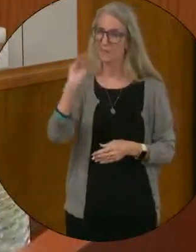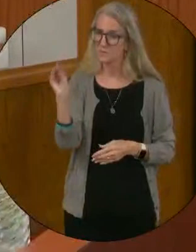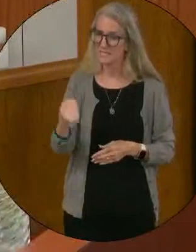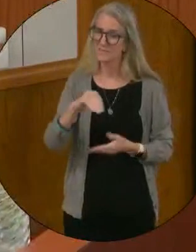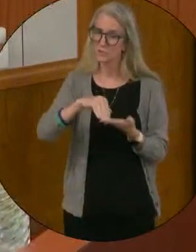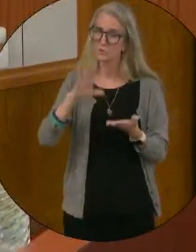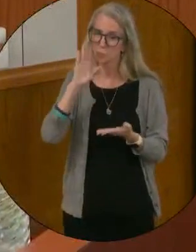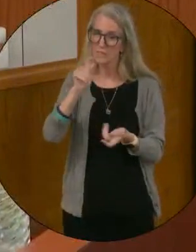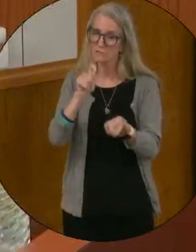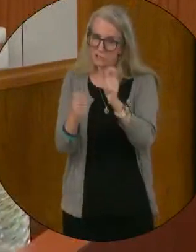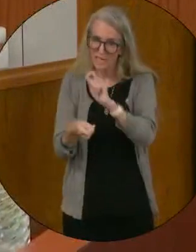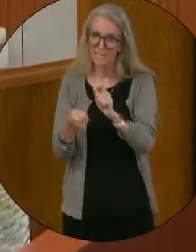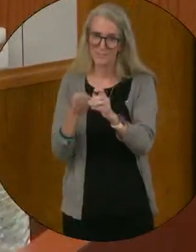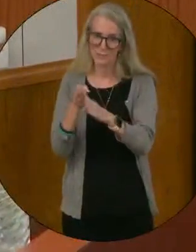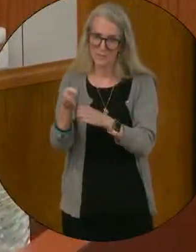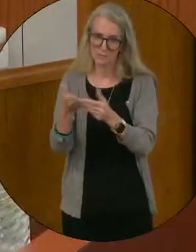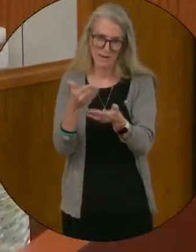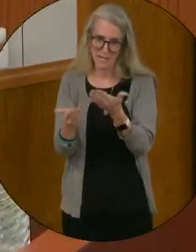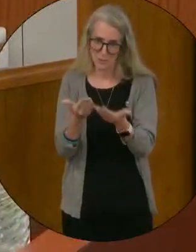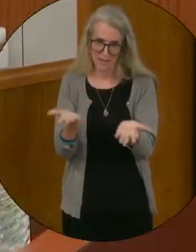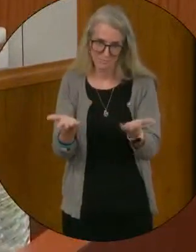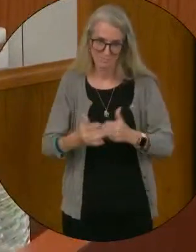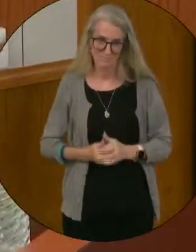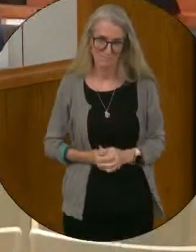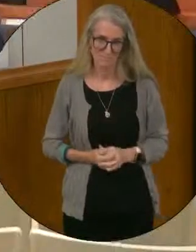are going to end up changing it anyway?